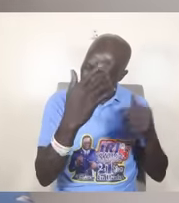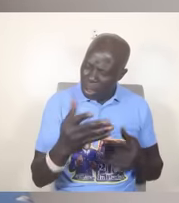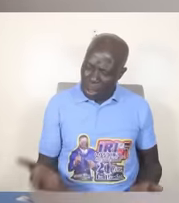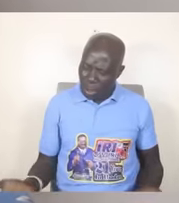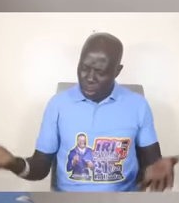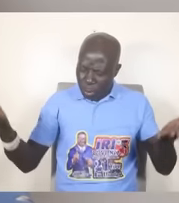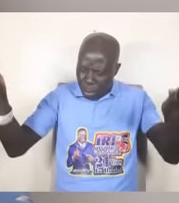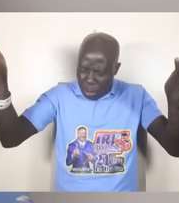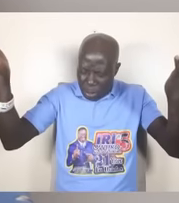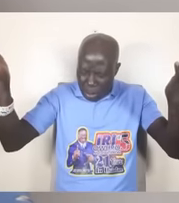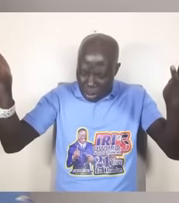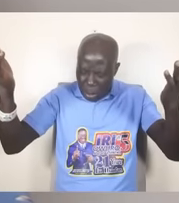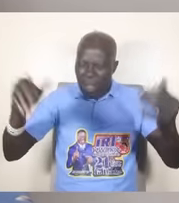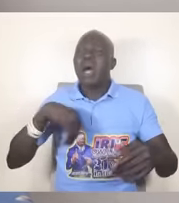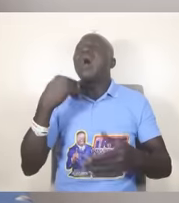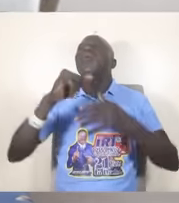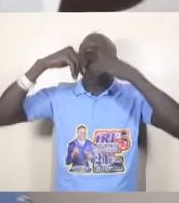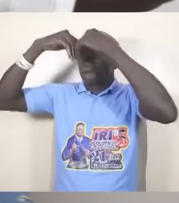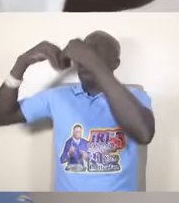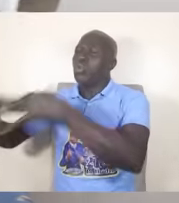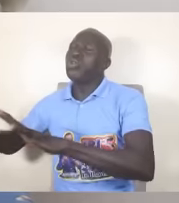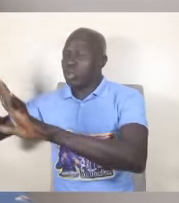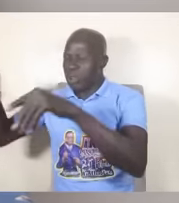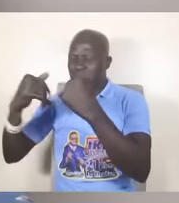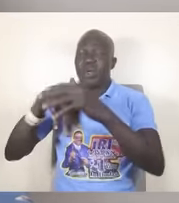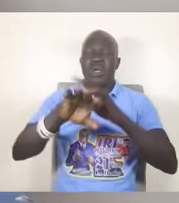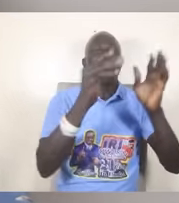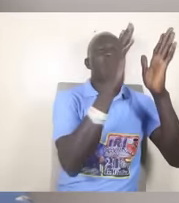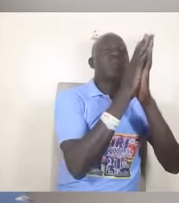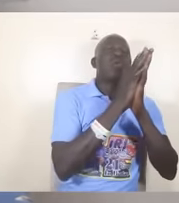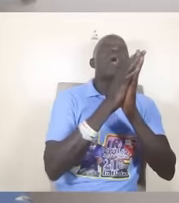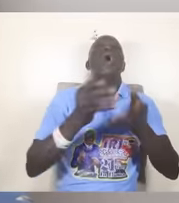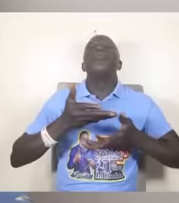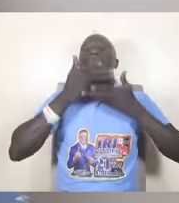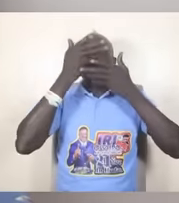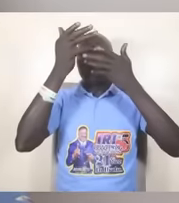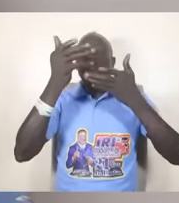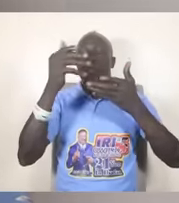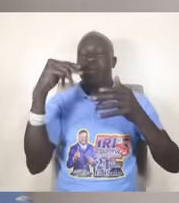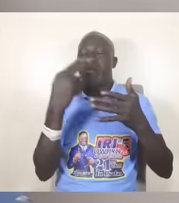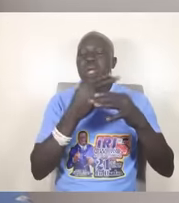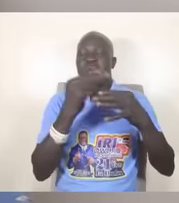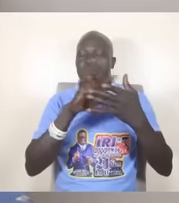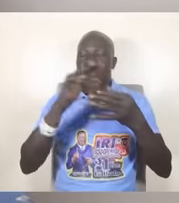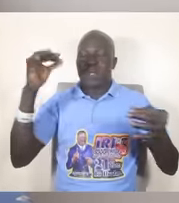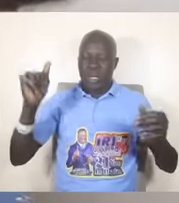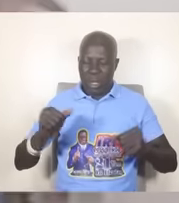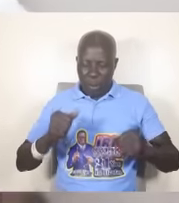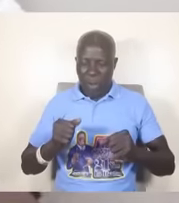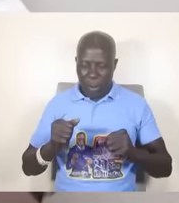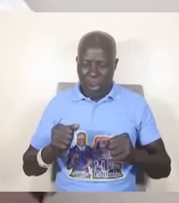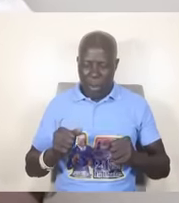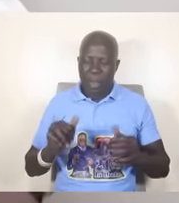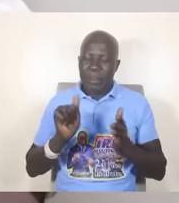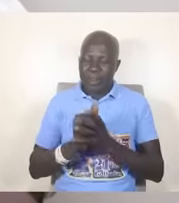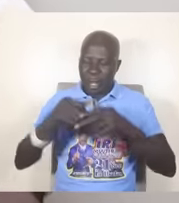Where we are soaking. Lift up your head. Wa sora re no sinu adura. Show yourself away in prayer. Wa pariwo. You shout. Emi ati agbara. Spirit and power.